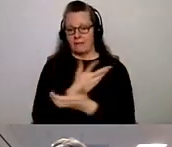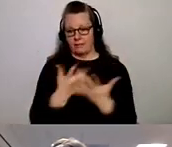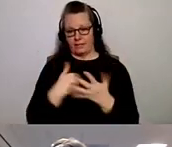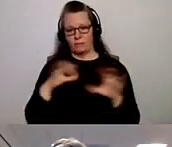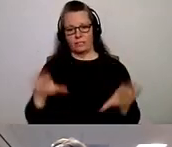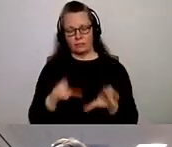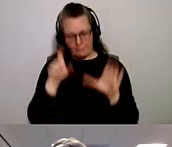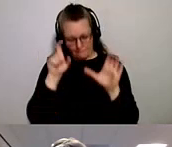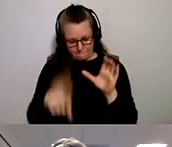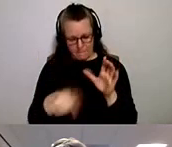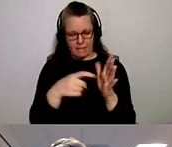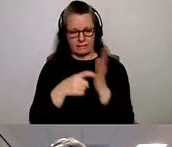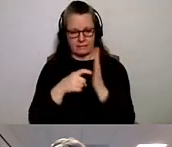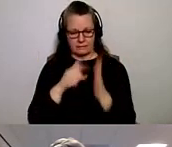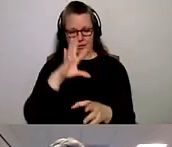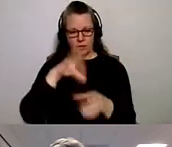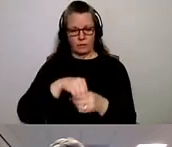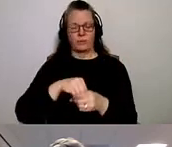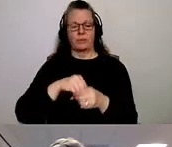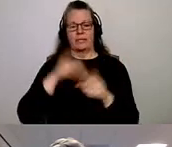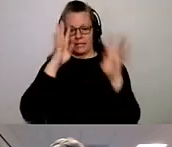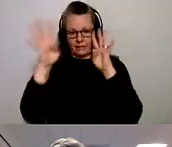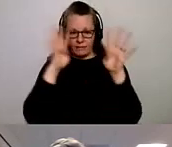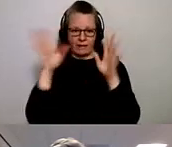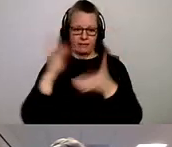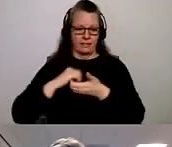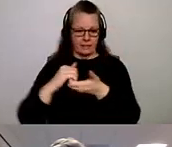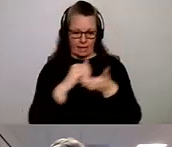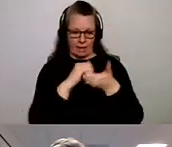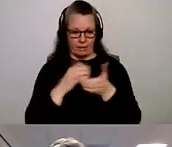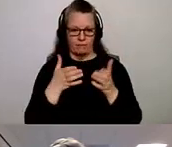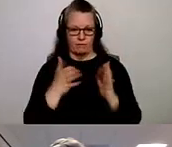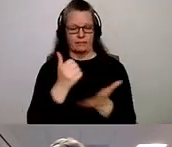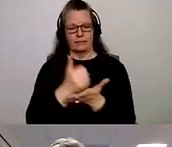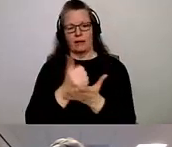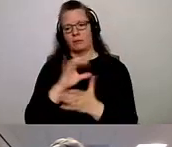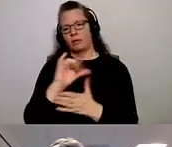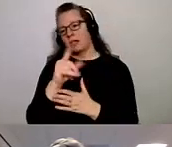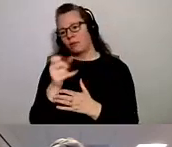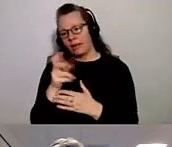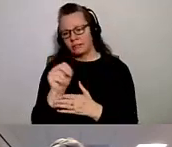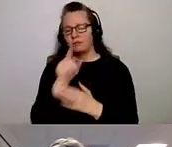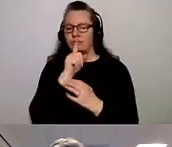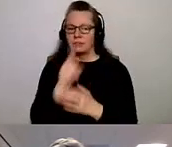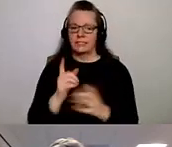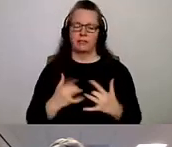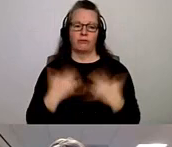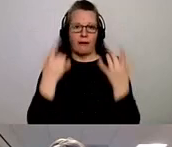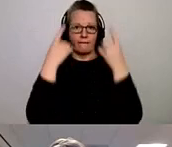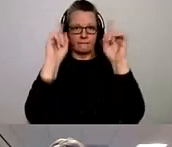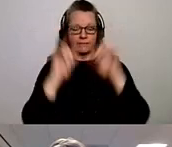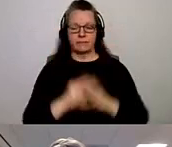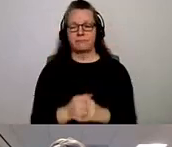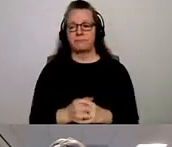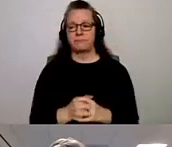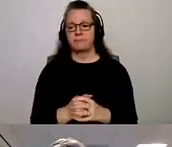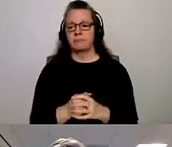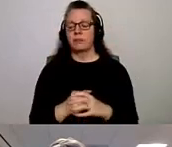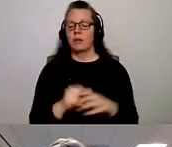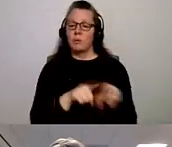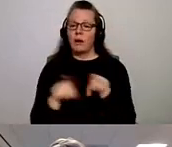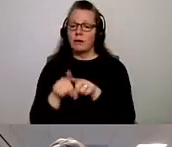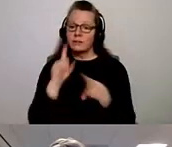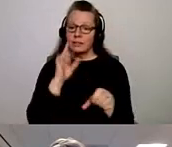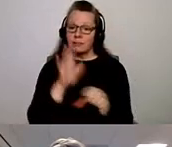include innovative and collaborative ways to help Coloradoans truly thrive. We're also committed to naming